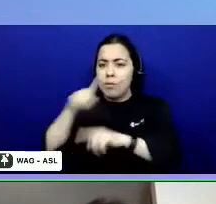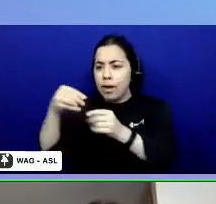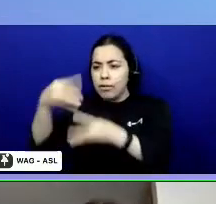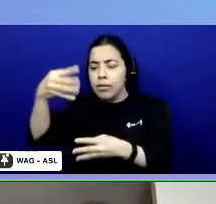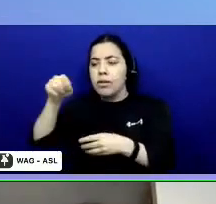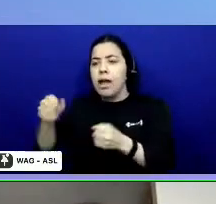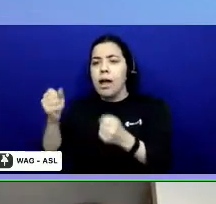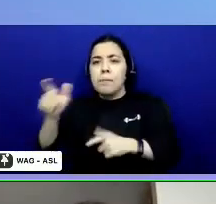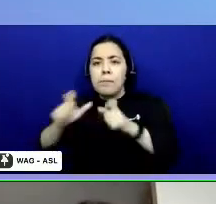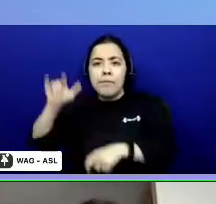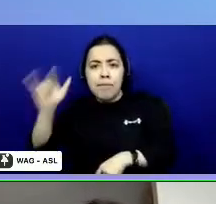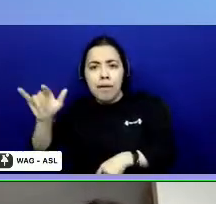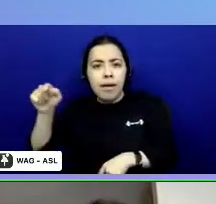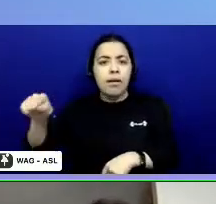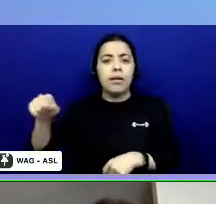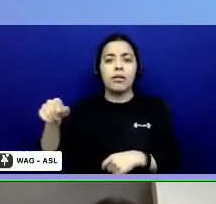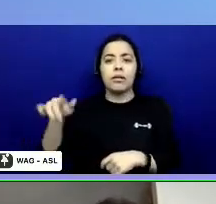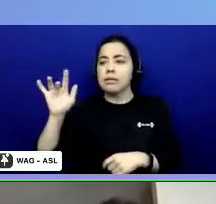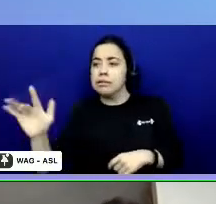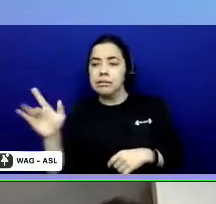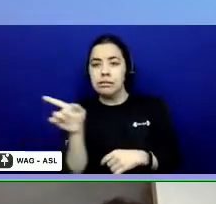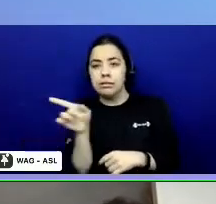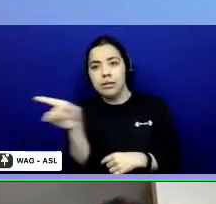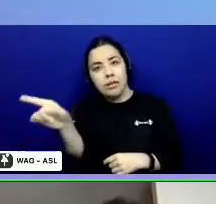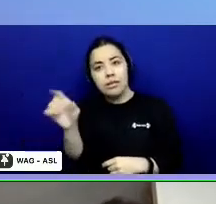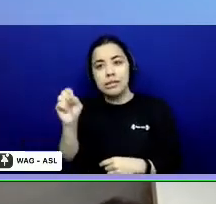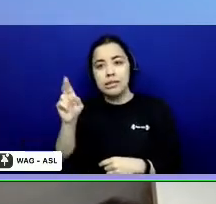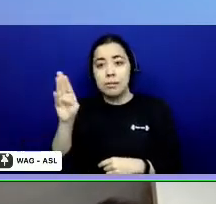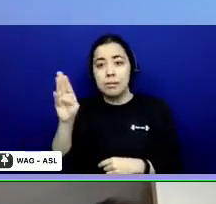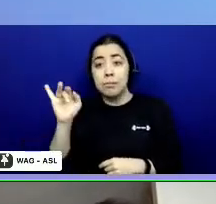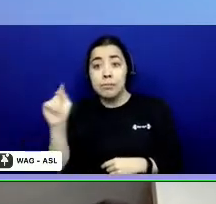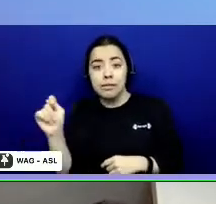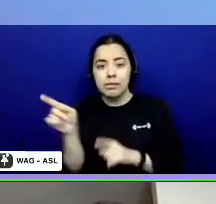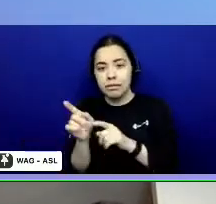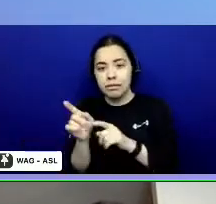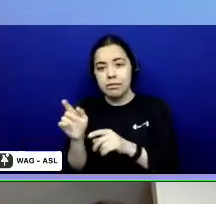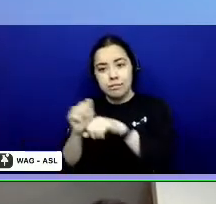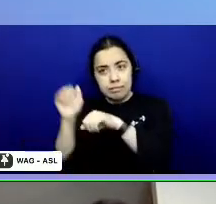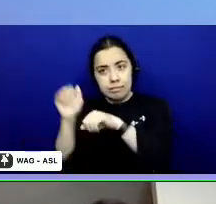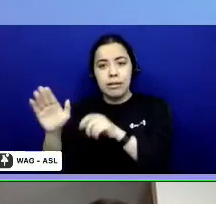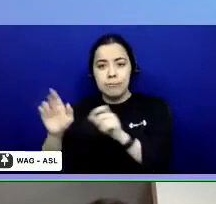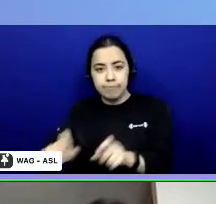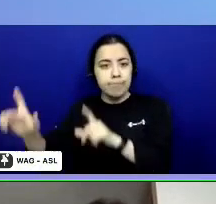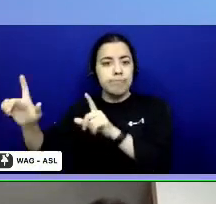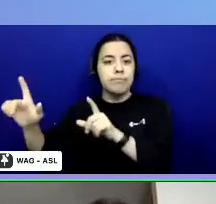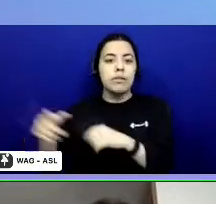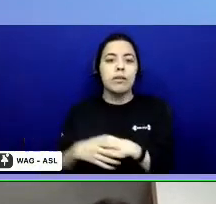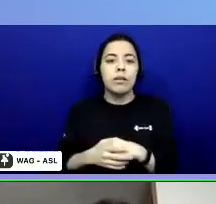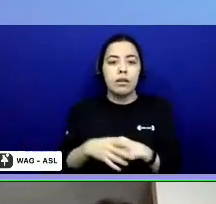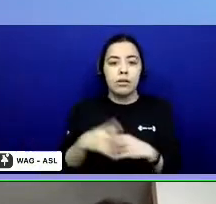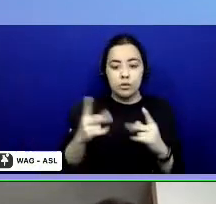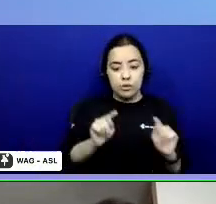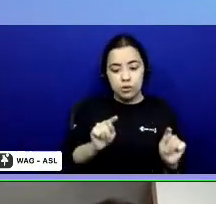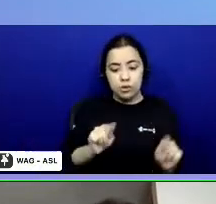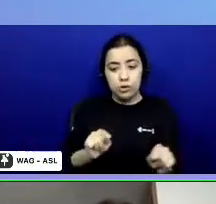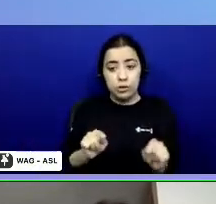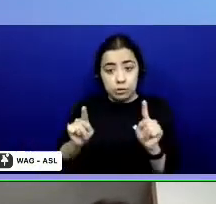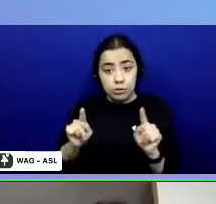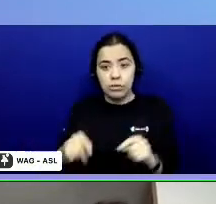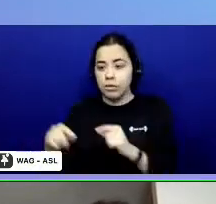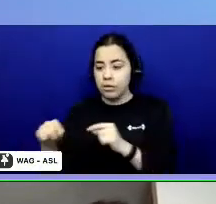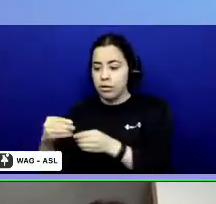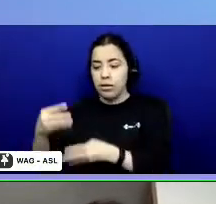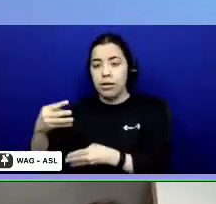passengers, a submit icon, and then 2 checkboxes, and then another list box for an advanced